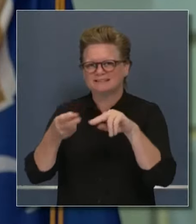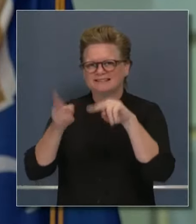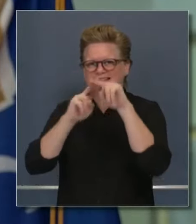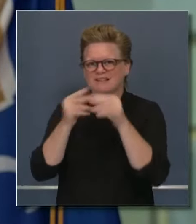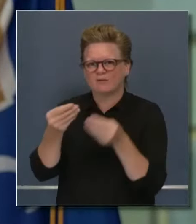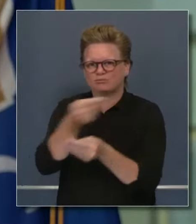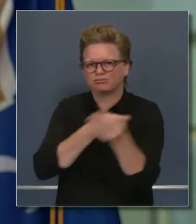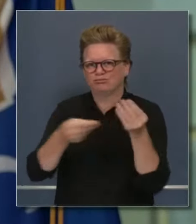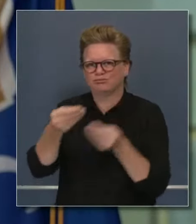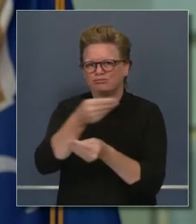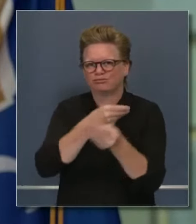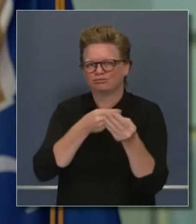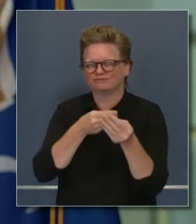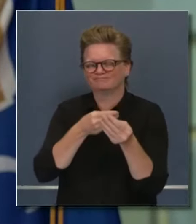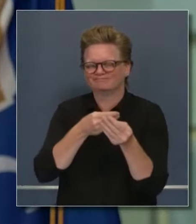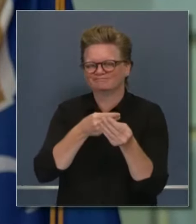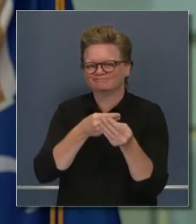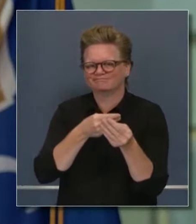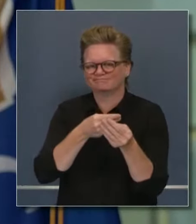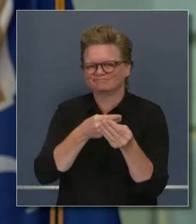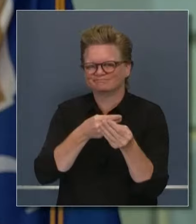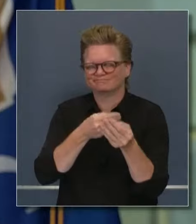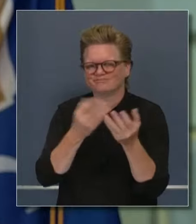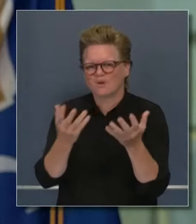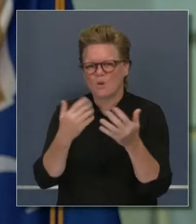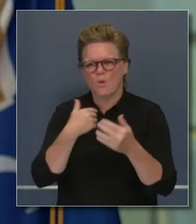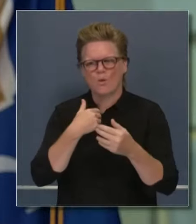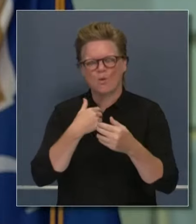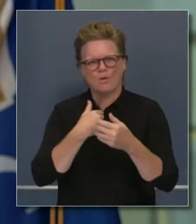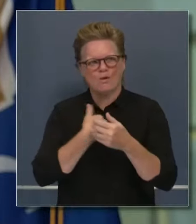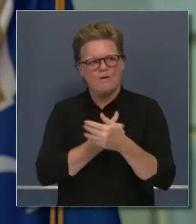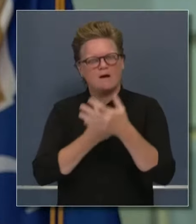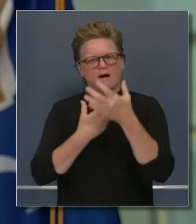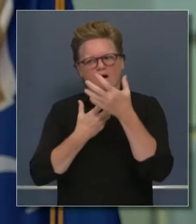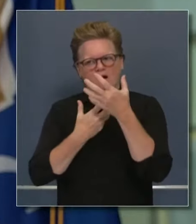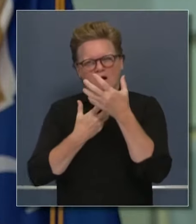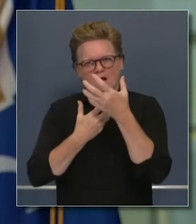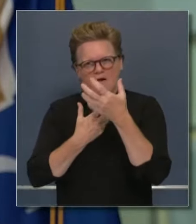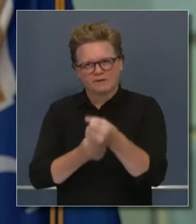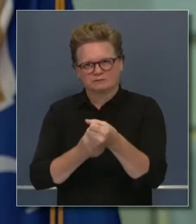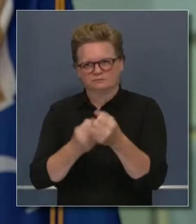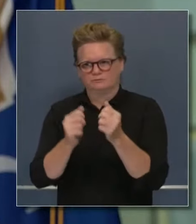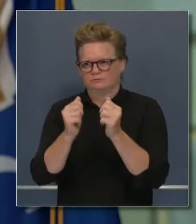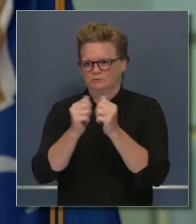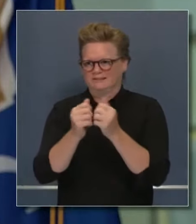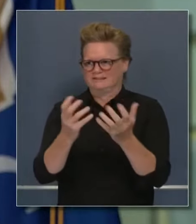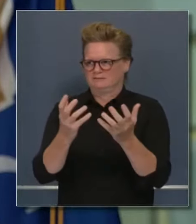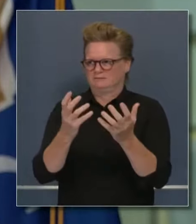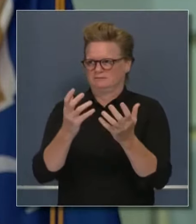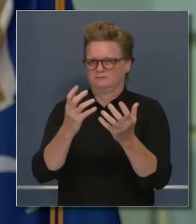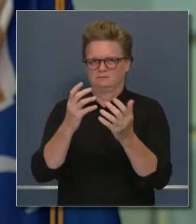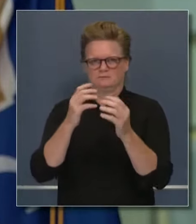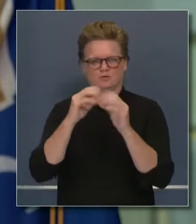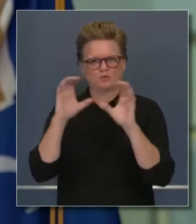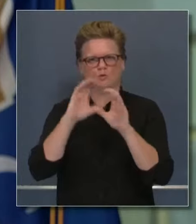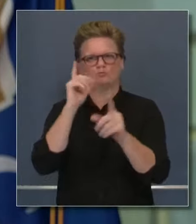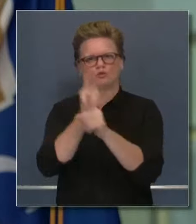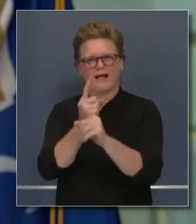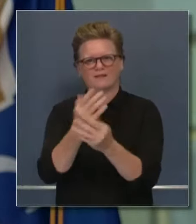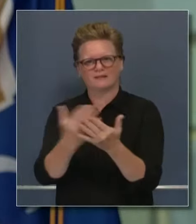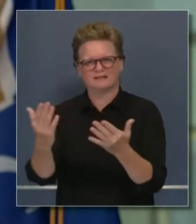it move a little bit more quickly, we are confident that going slow and stringent is going to be the way that carries us forward